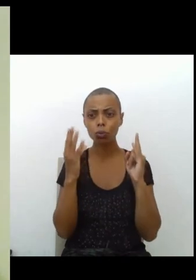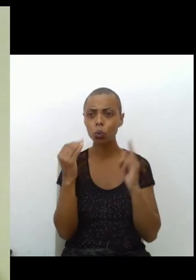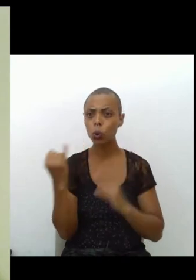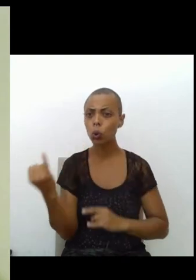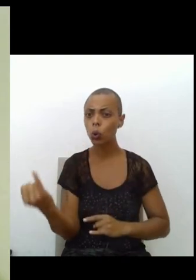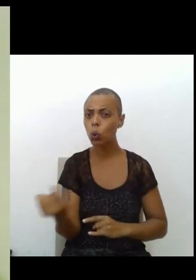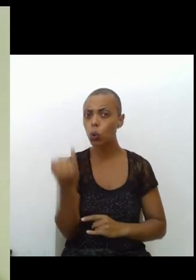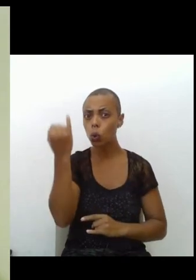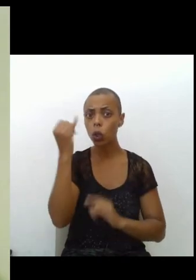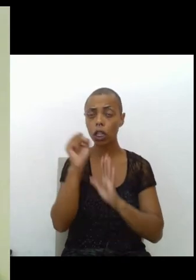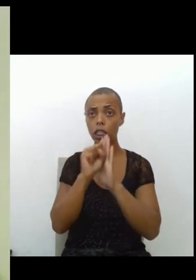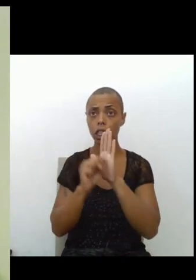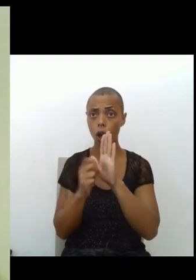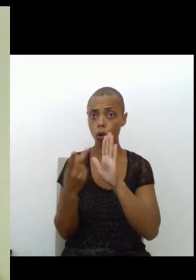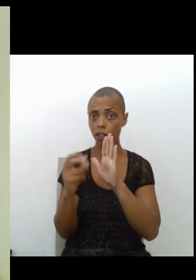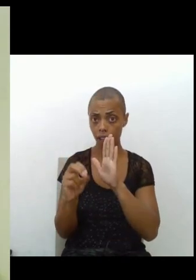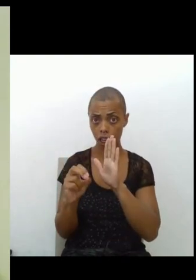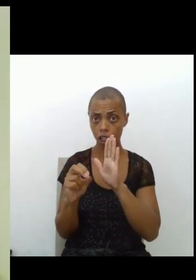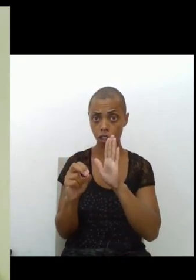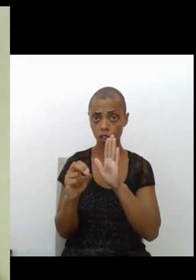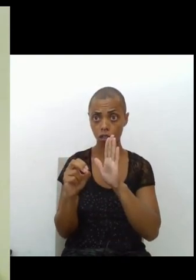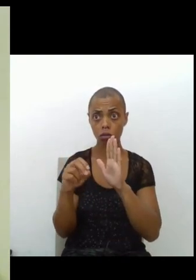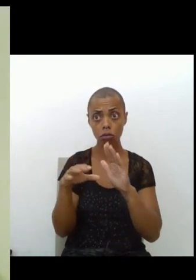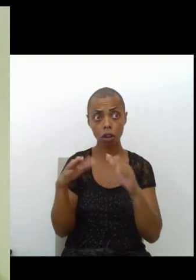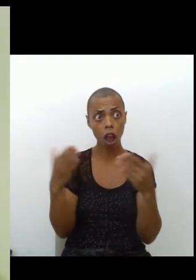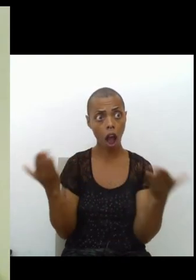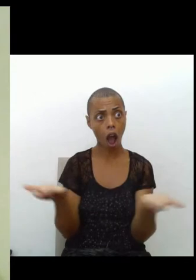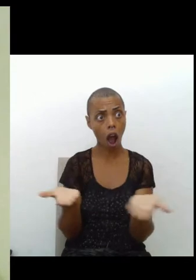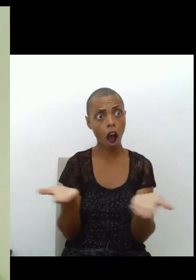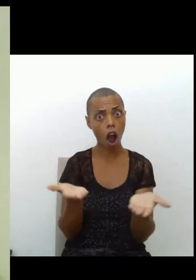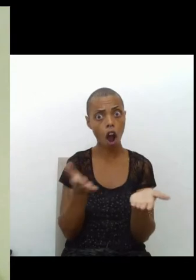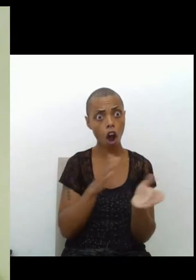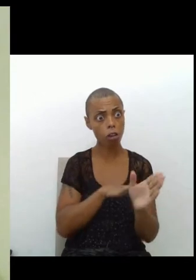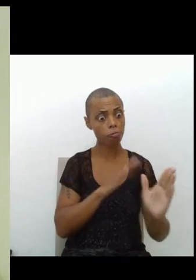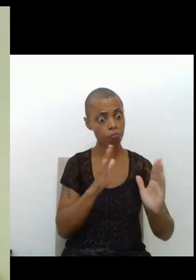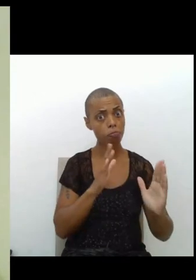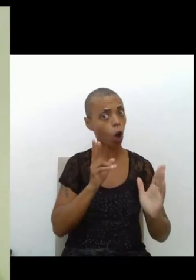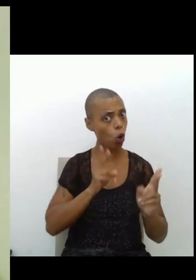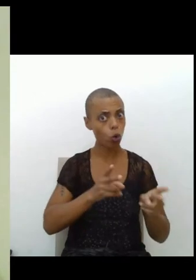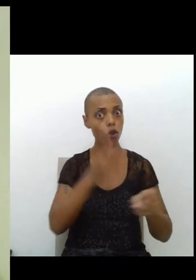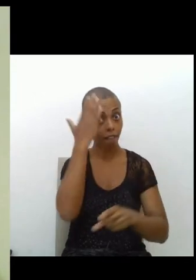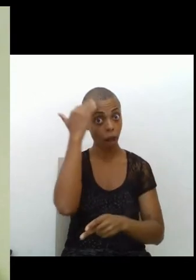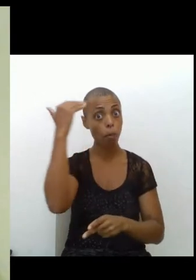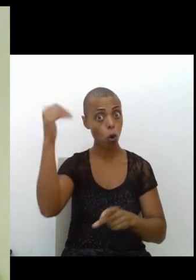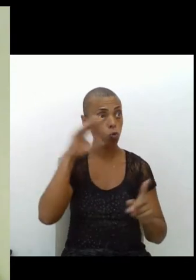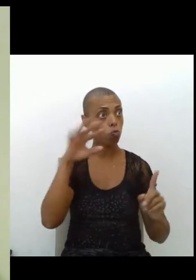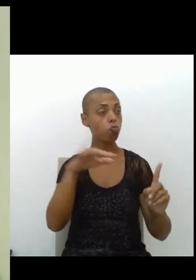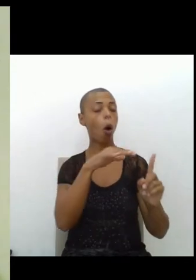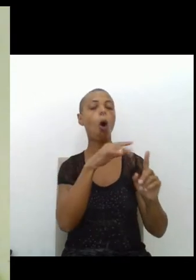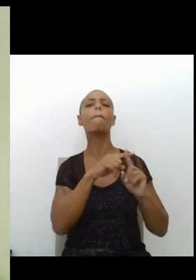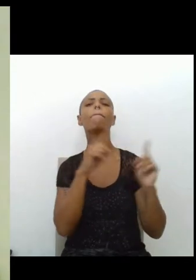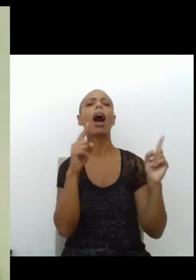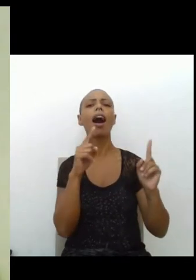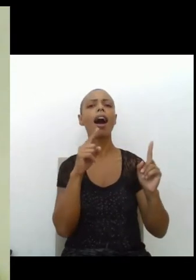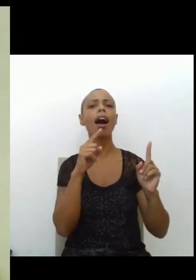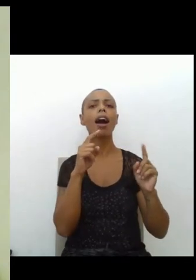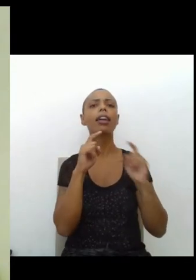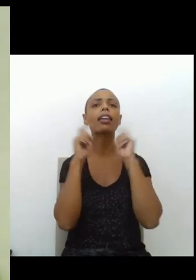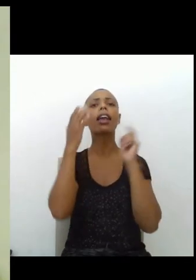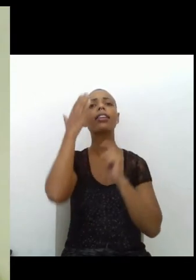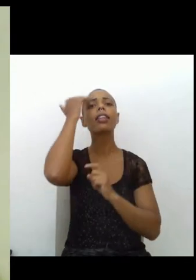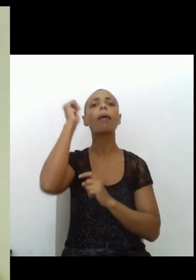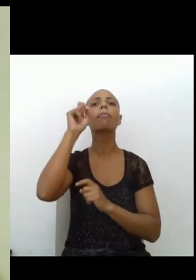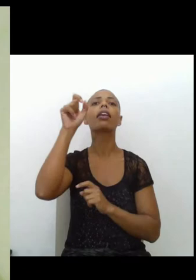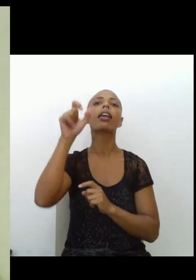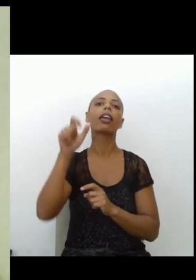famous now and nobody knows who are the clients or we know who are the clients